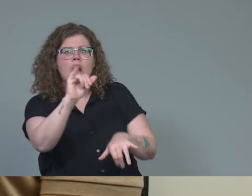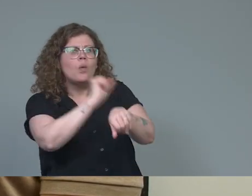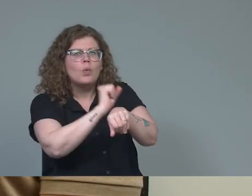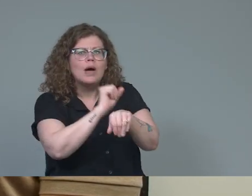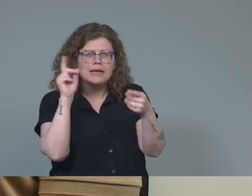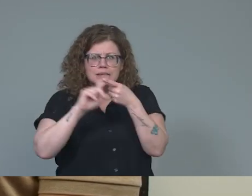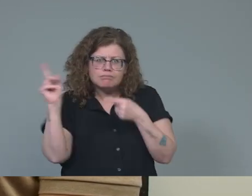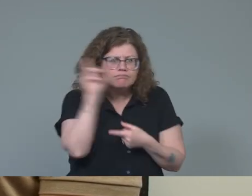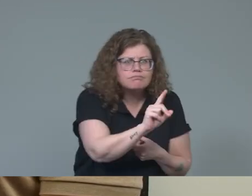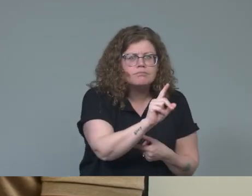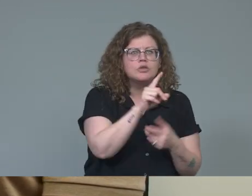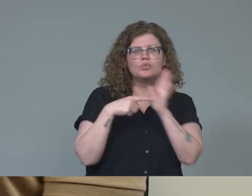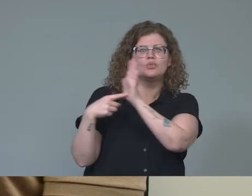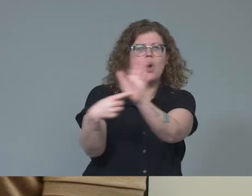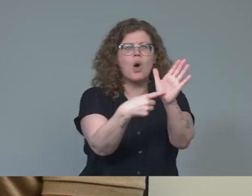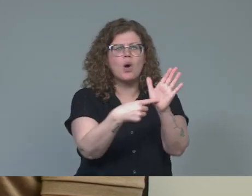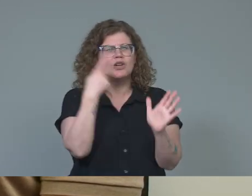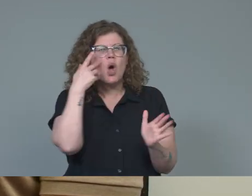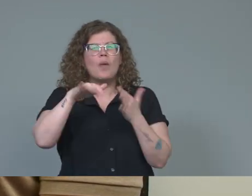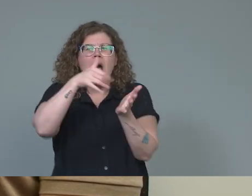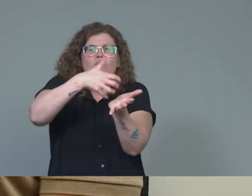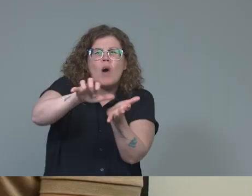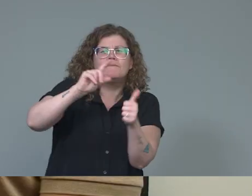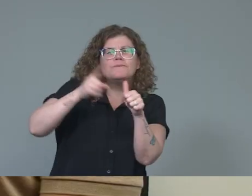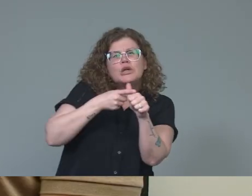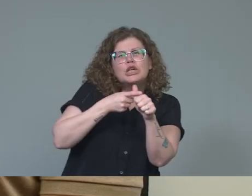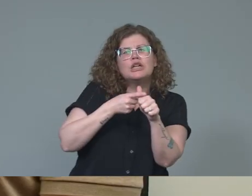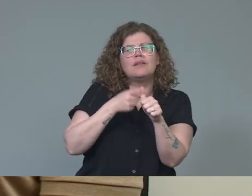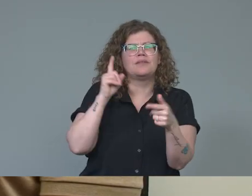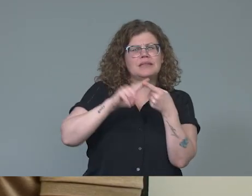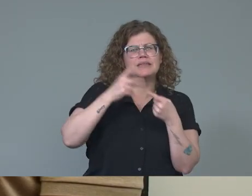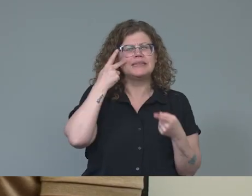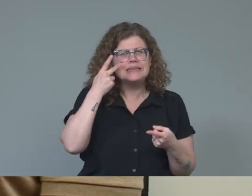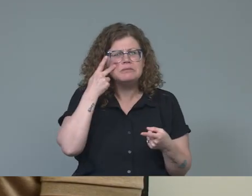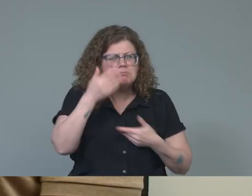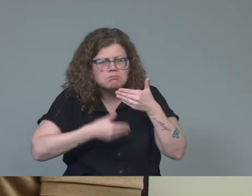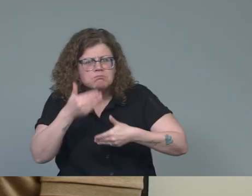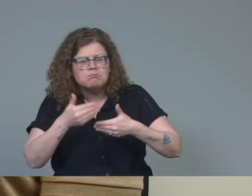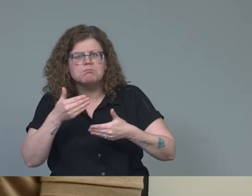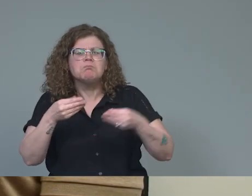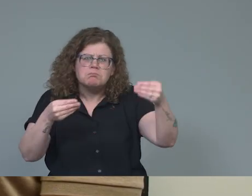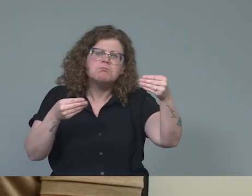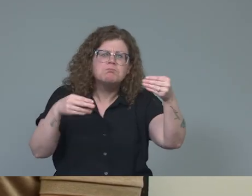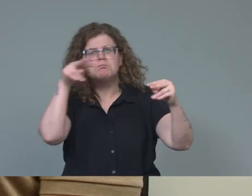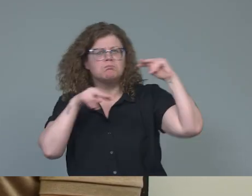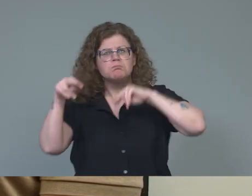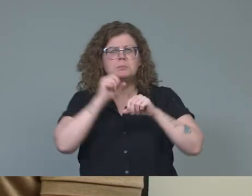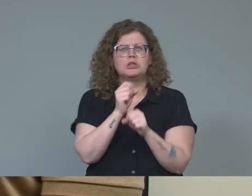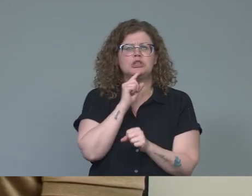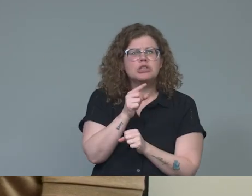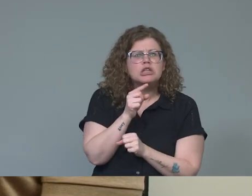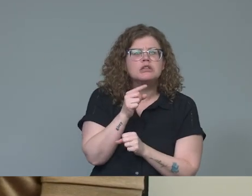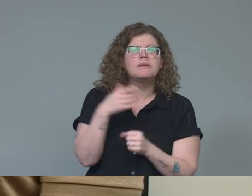and then they gave some feedback. But then to reveal it with community and say, wow, this is the piece of artwork,